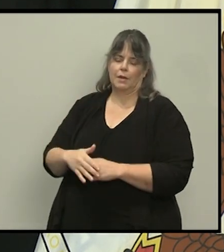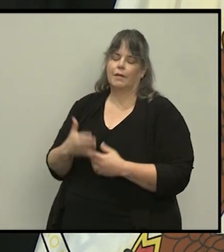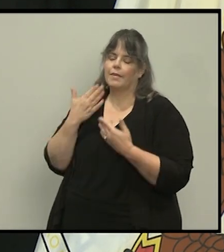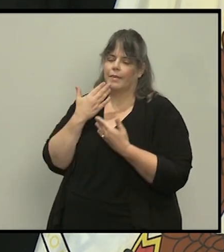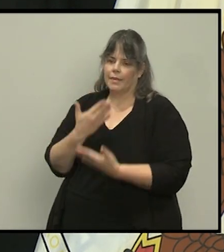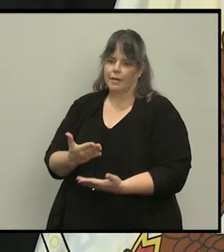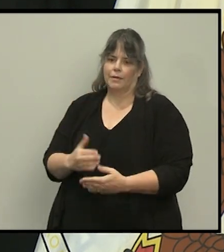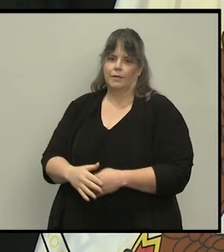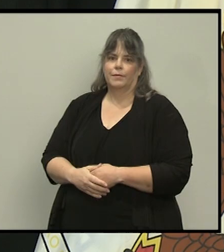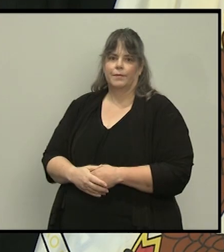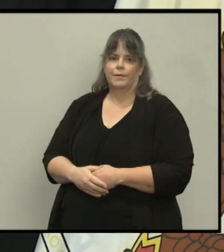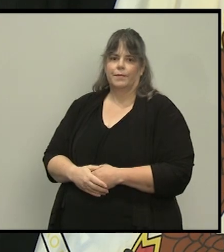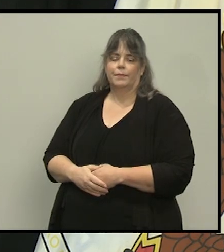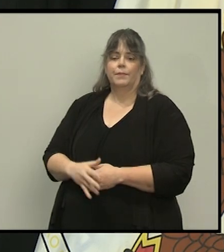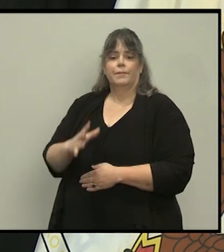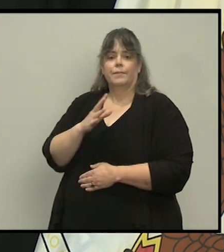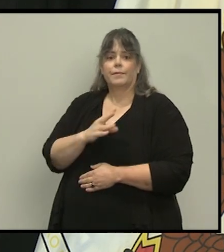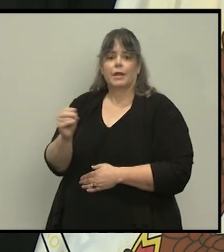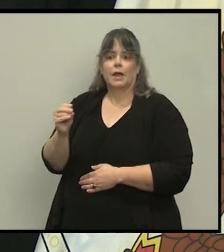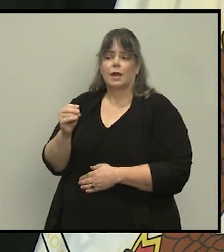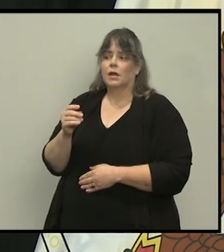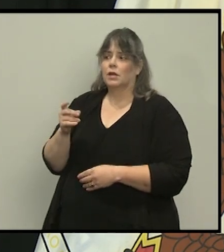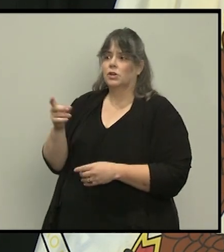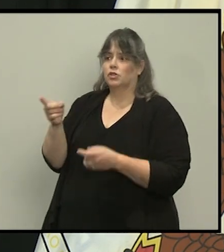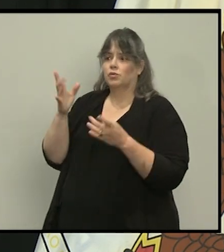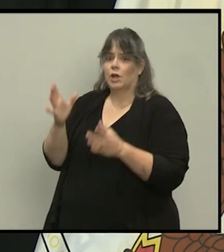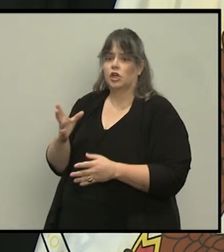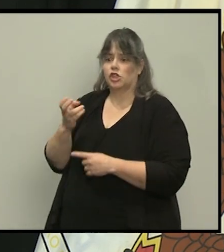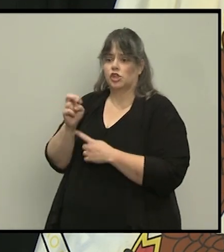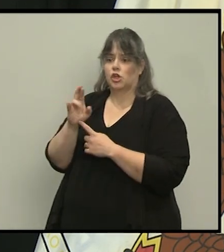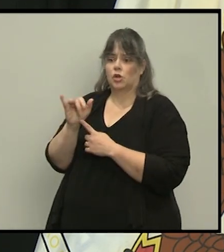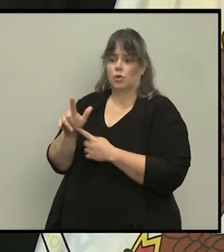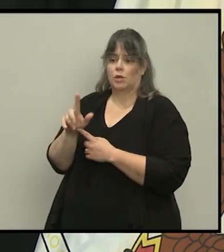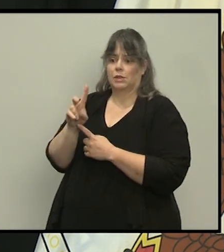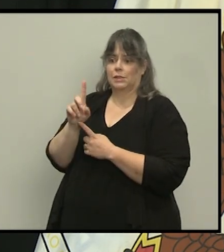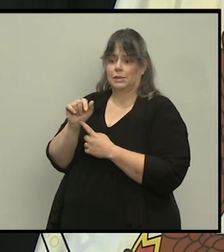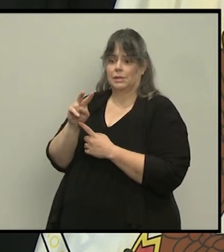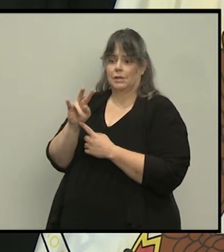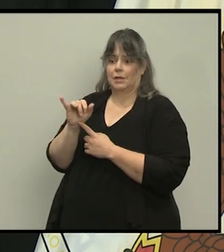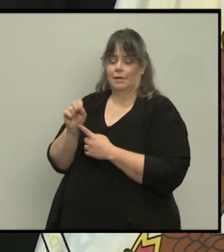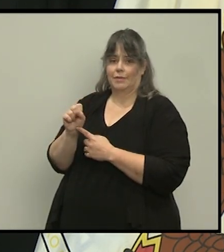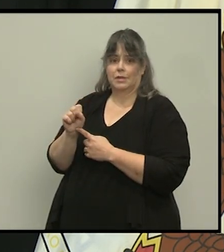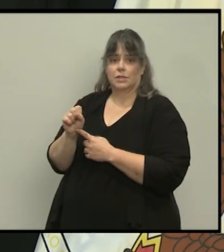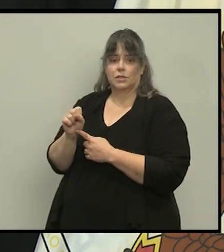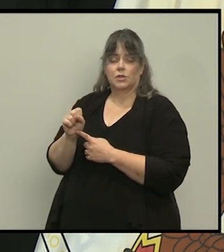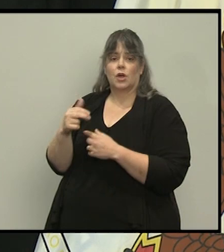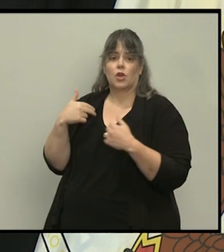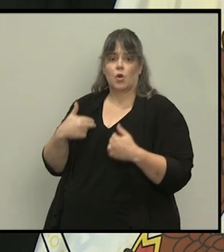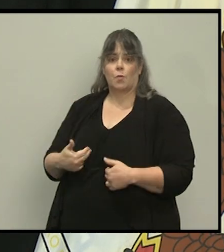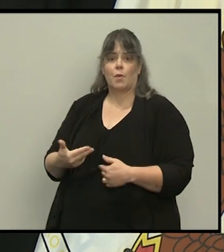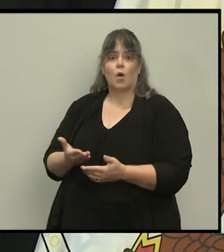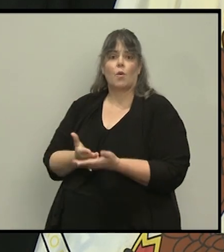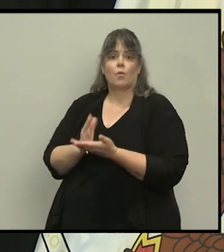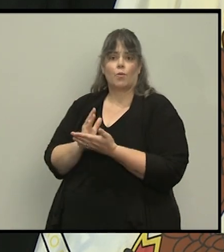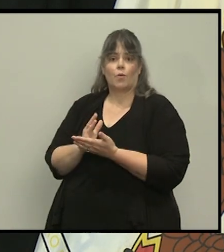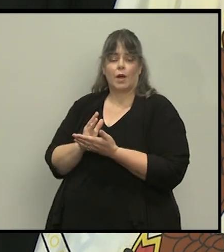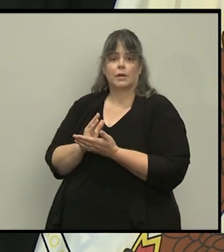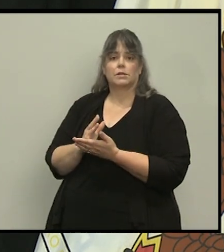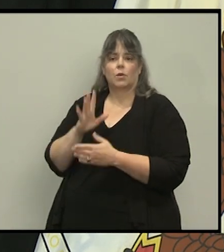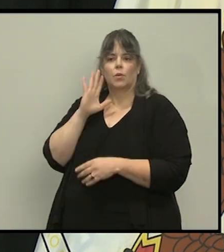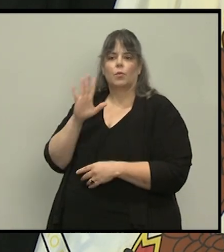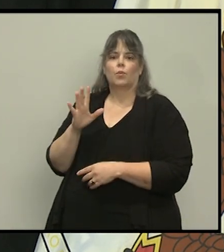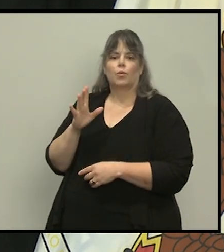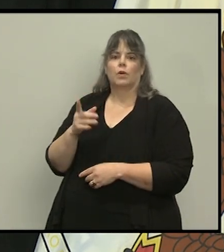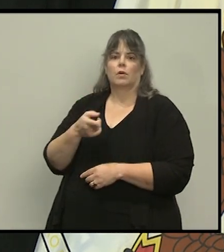Thank you. And Director Cheryl Davis of the Human Rights Commission will now make some remarks with regard to